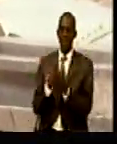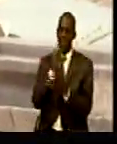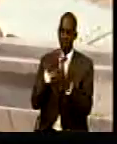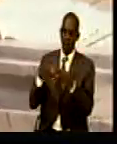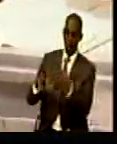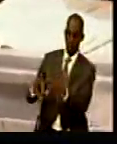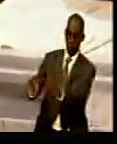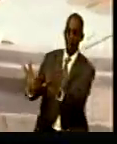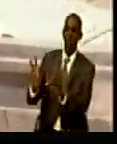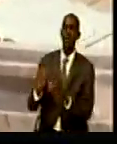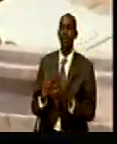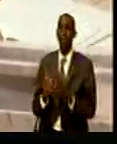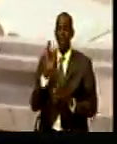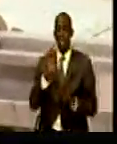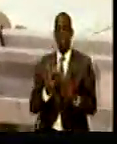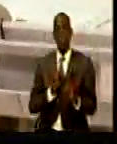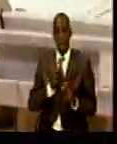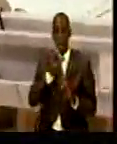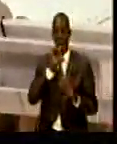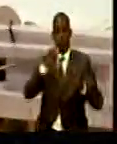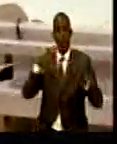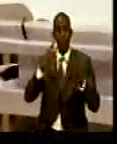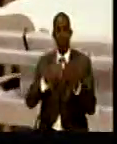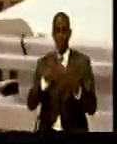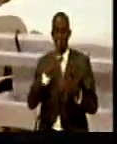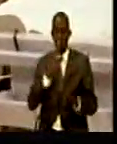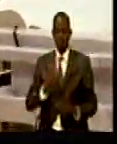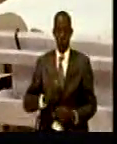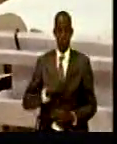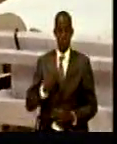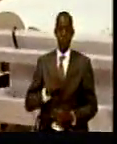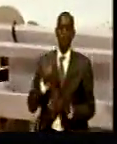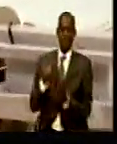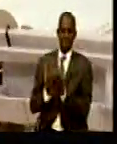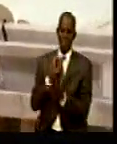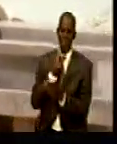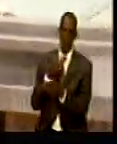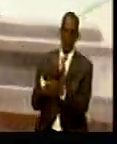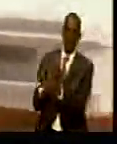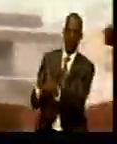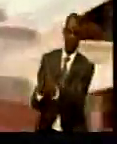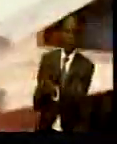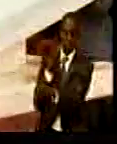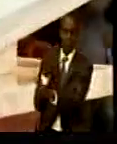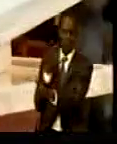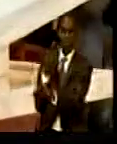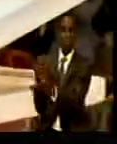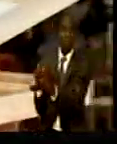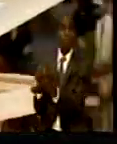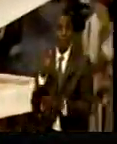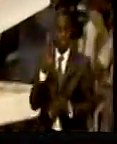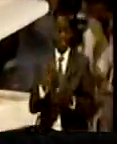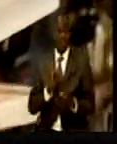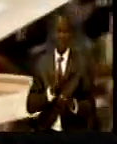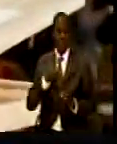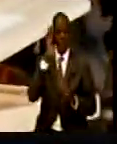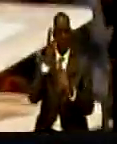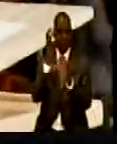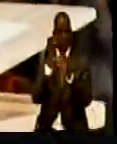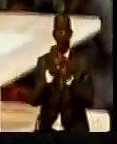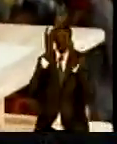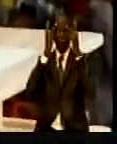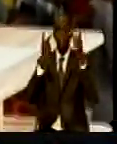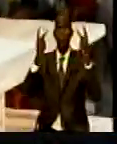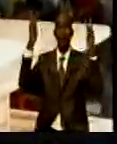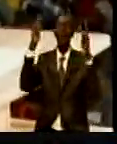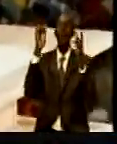I'm going to be upright, that's the way to uprightness. And if I'm going to have prosperity, that is the